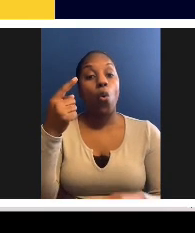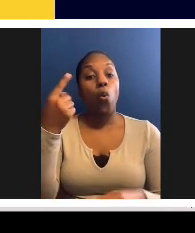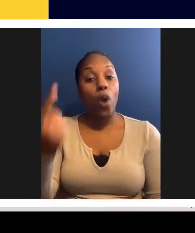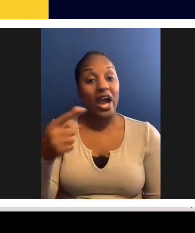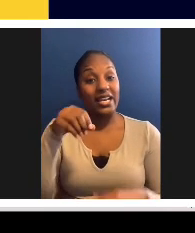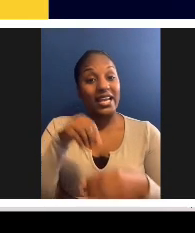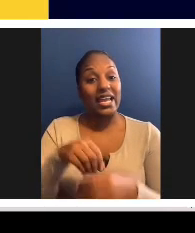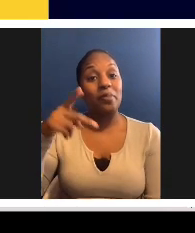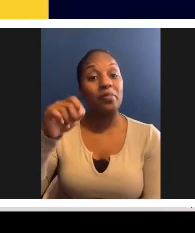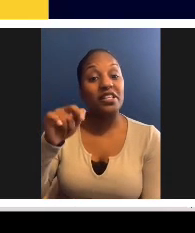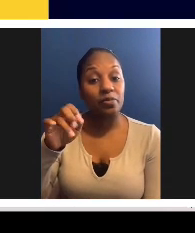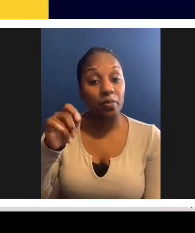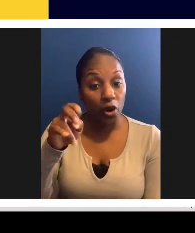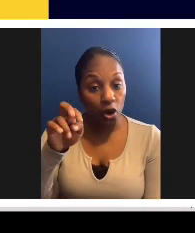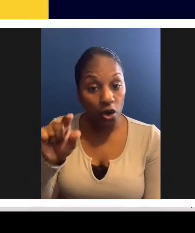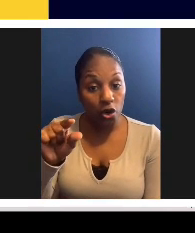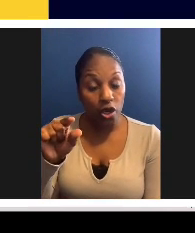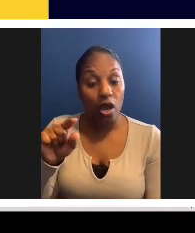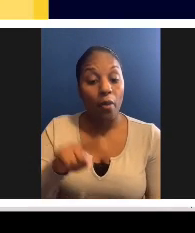also one.